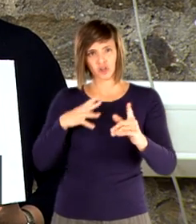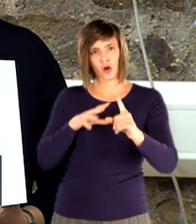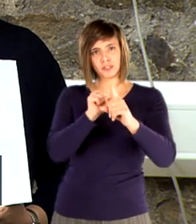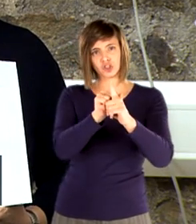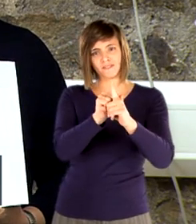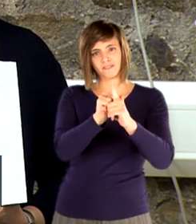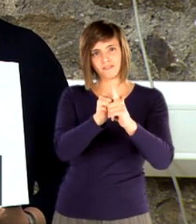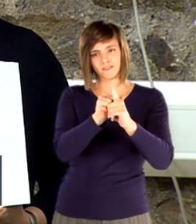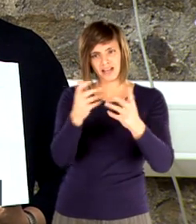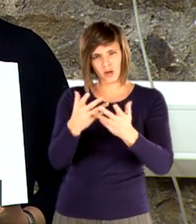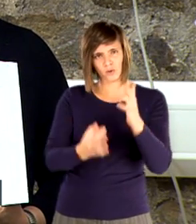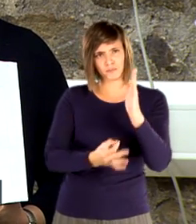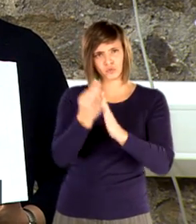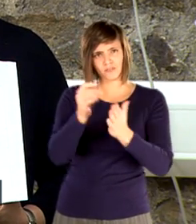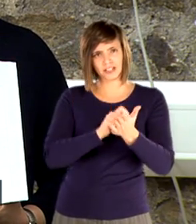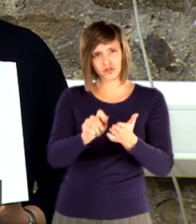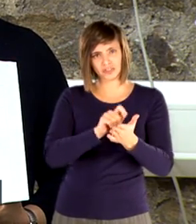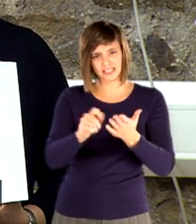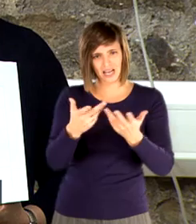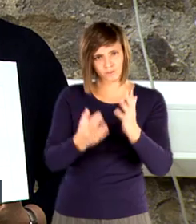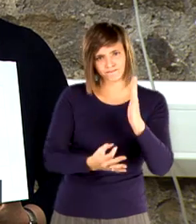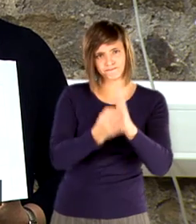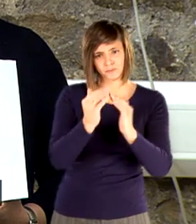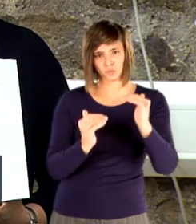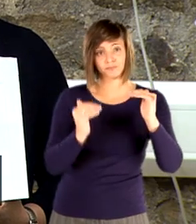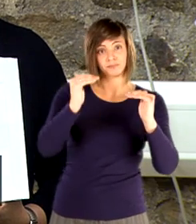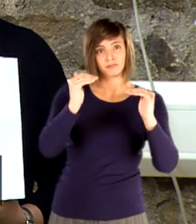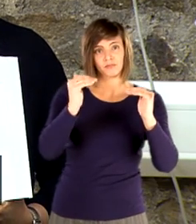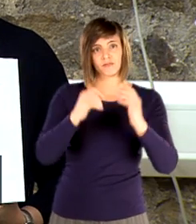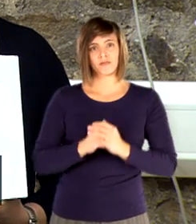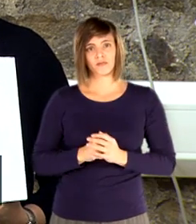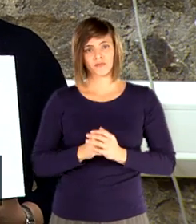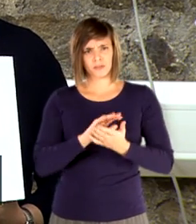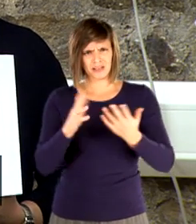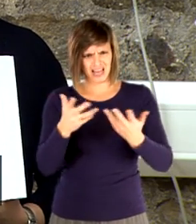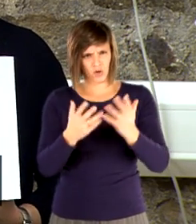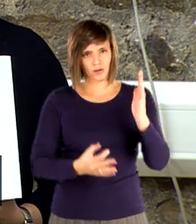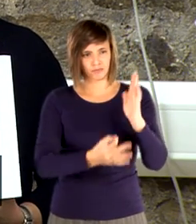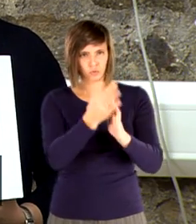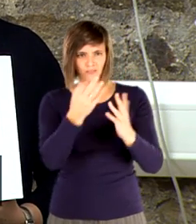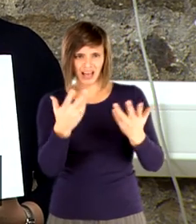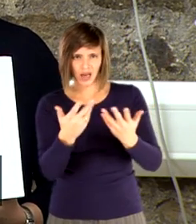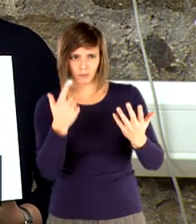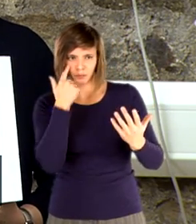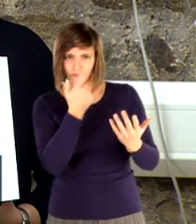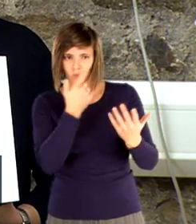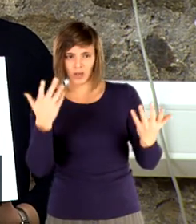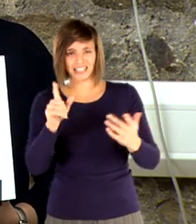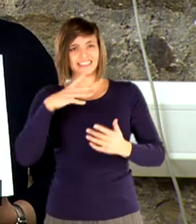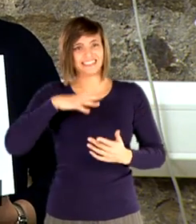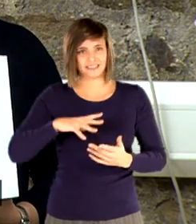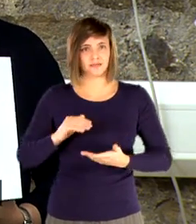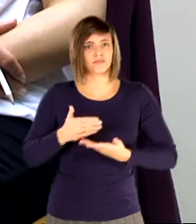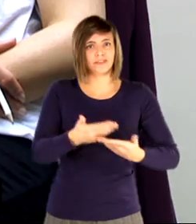an objective to do with improving the child's literacy skills. And in order to do that, in order to make that improvement, what do we